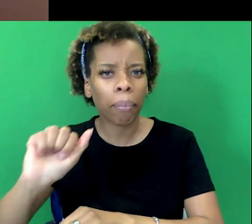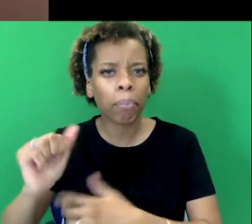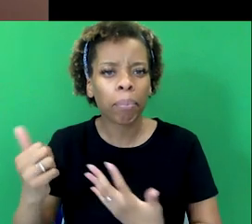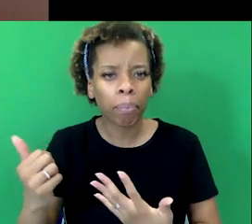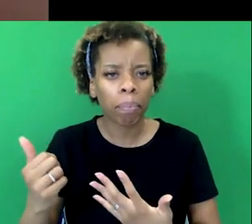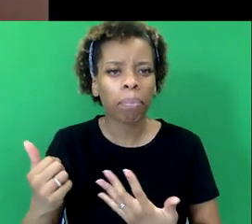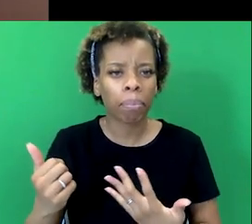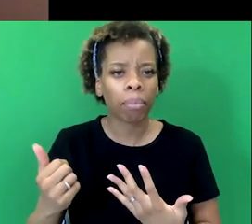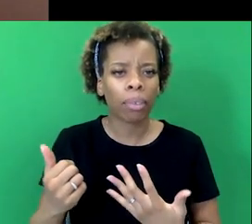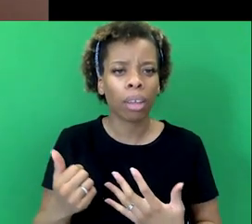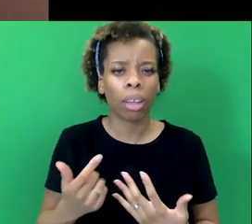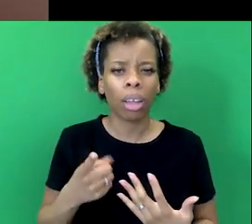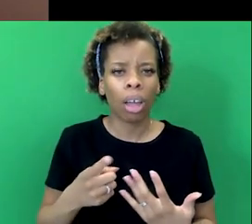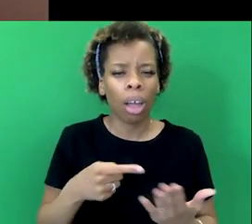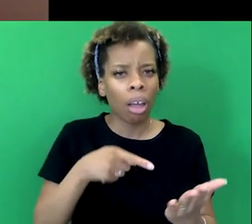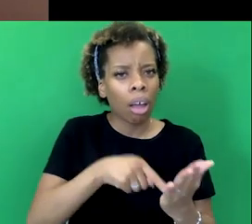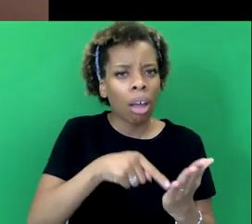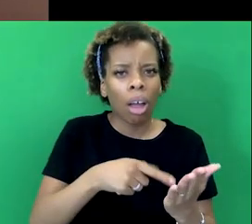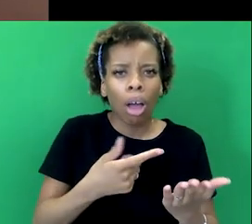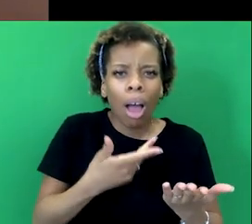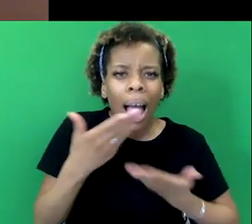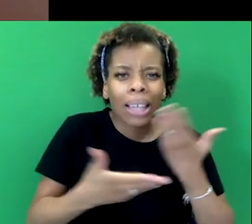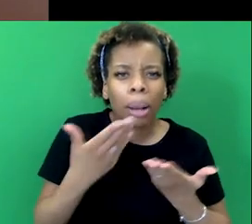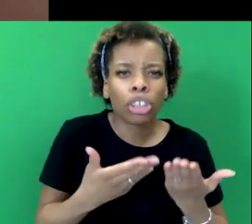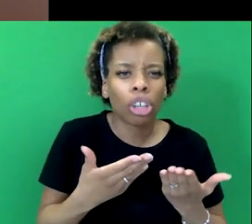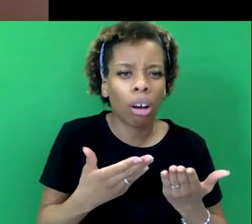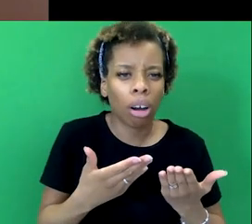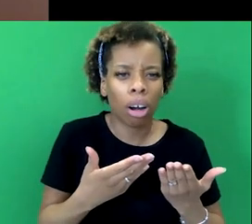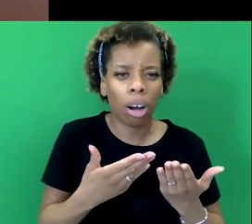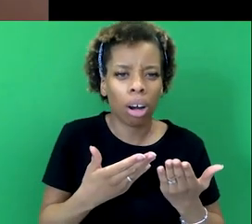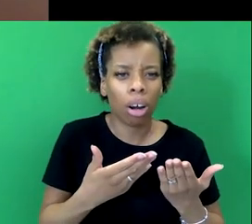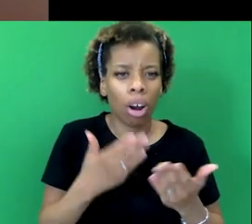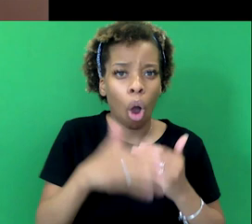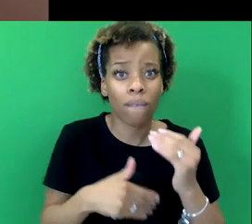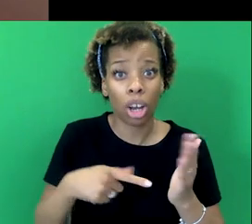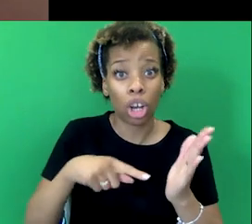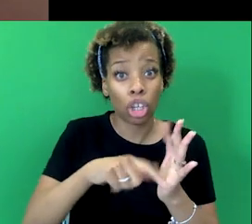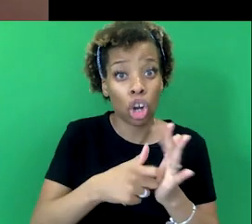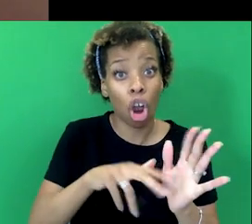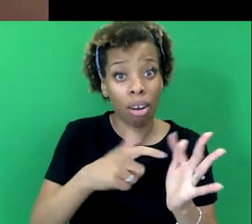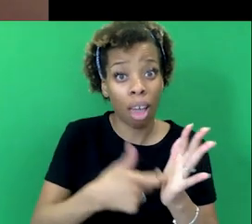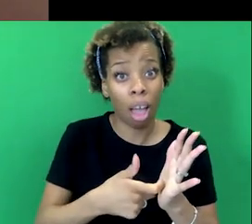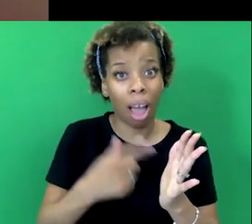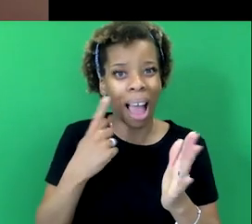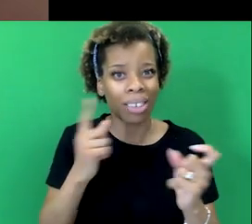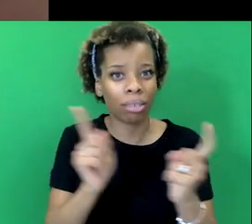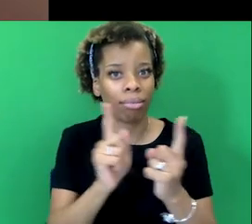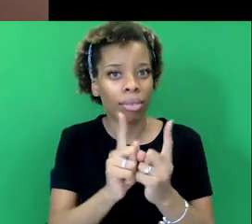this sort of thing. And that the language, the particular language around, in this instance, Turner and his women, and the way